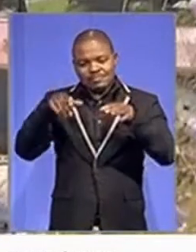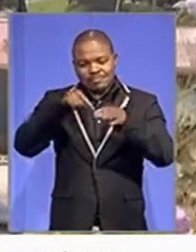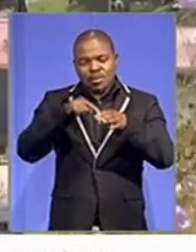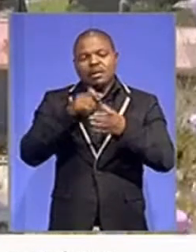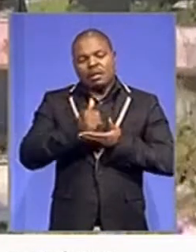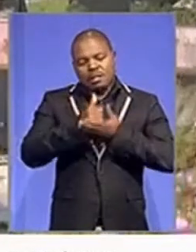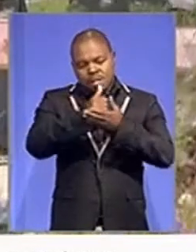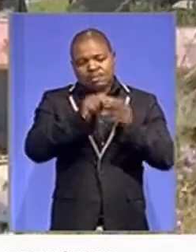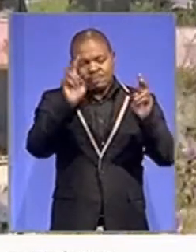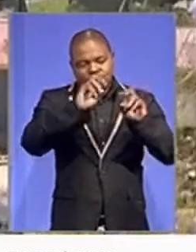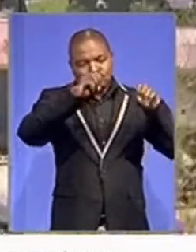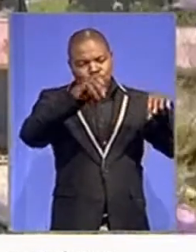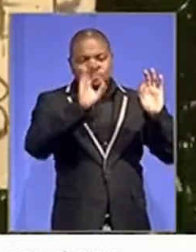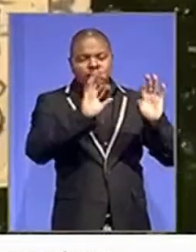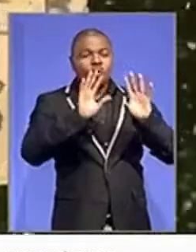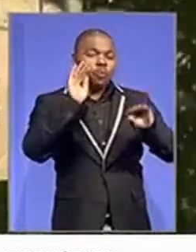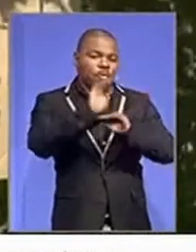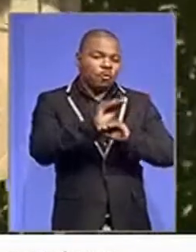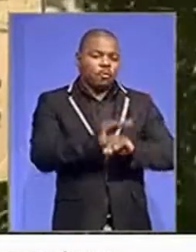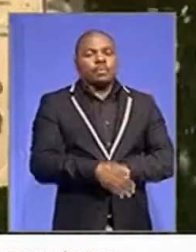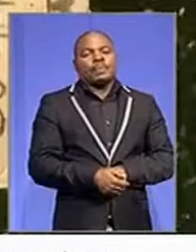ho nehelana ka motlakase matlong a fetang